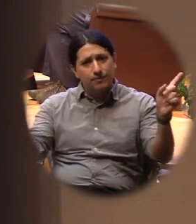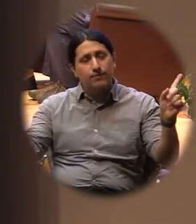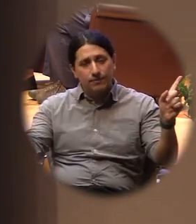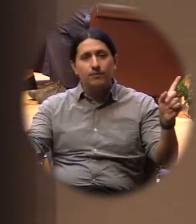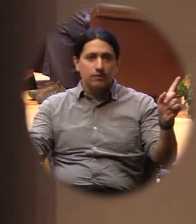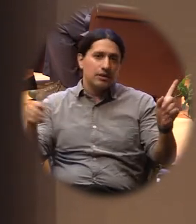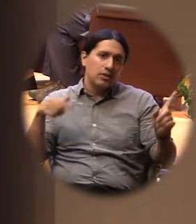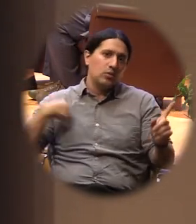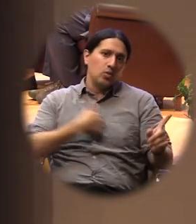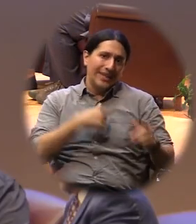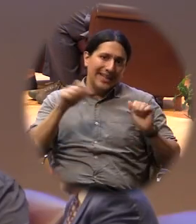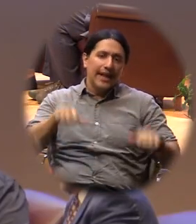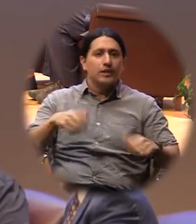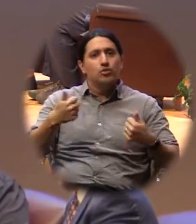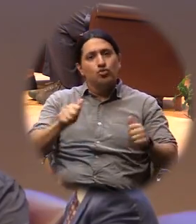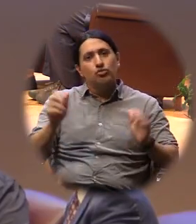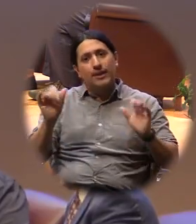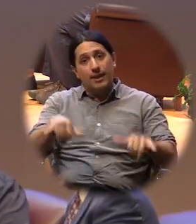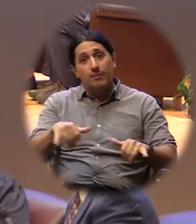we could do.